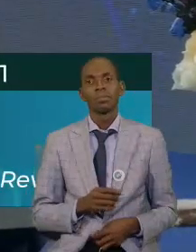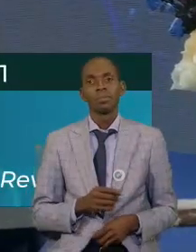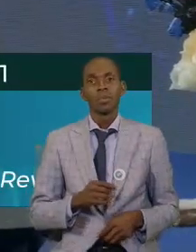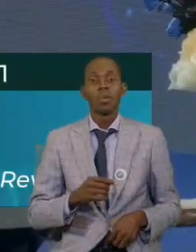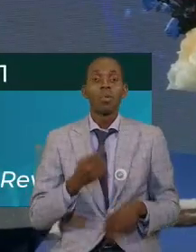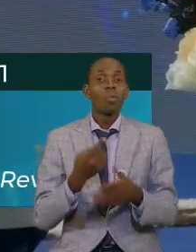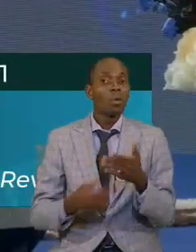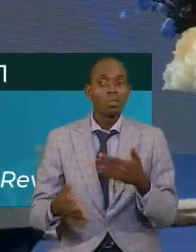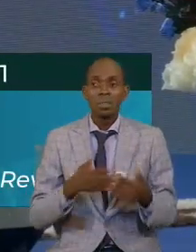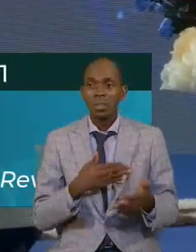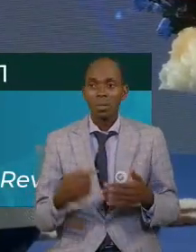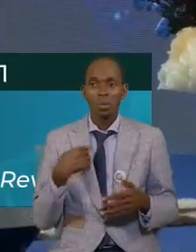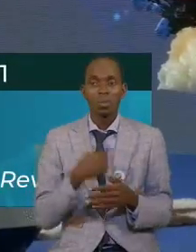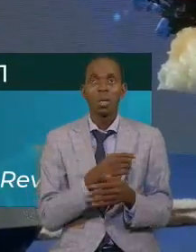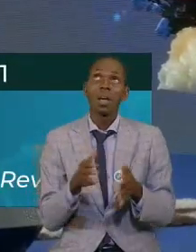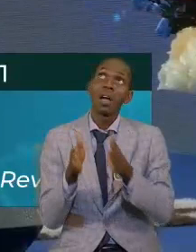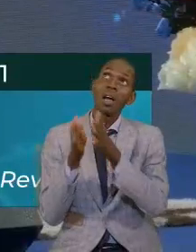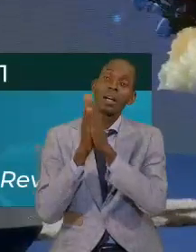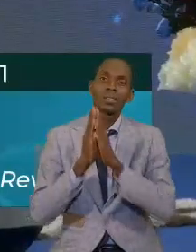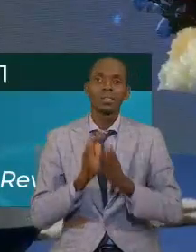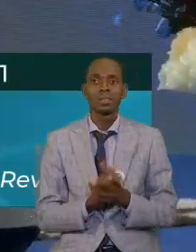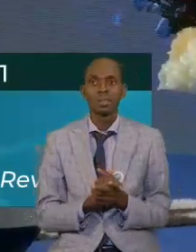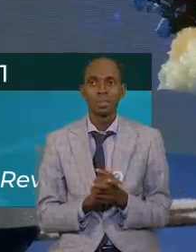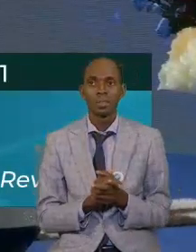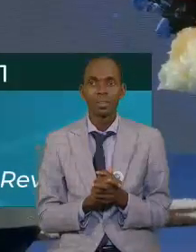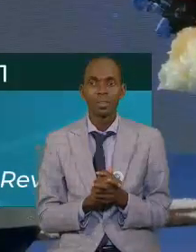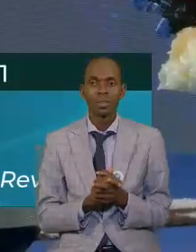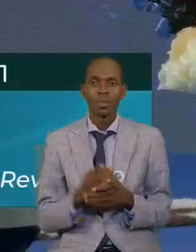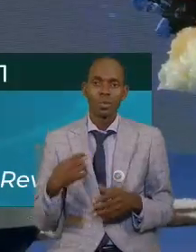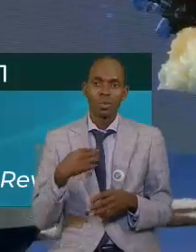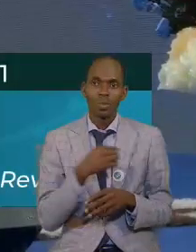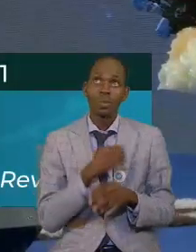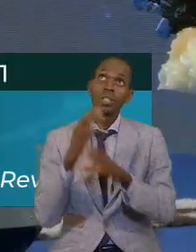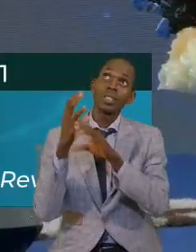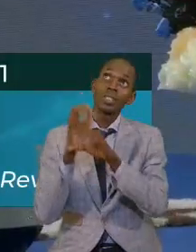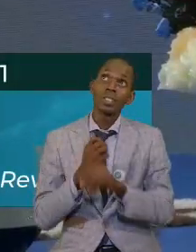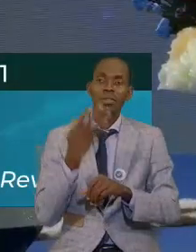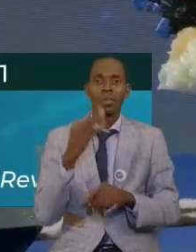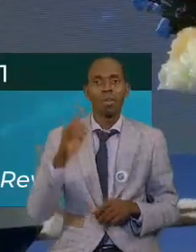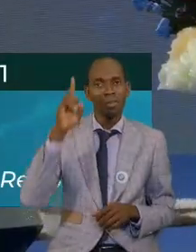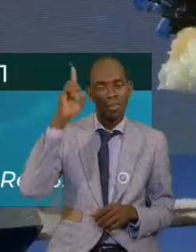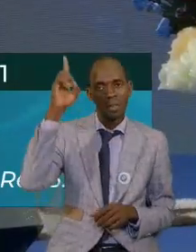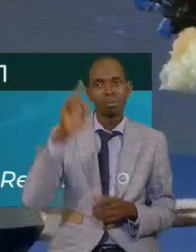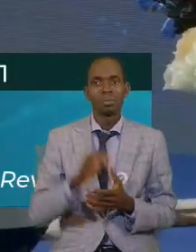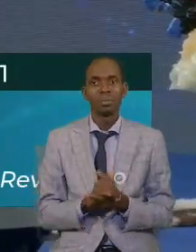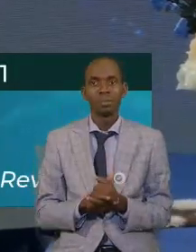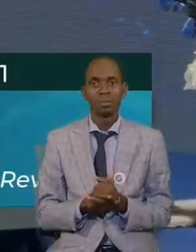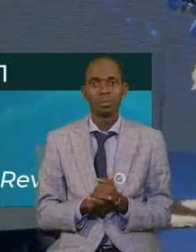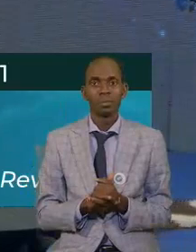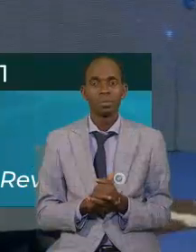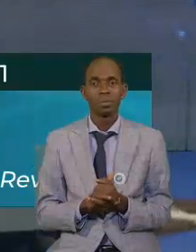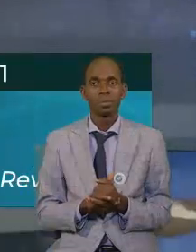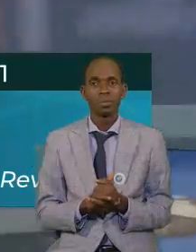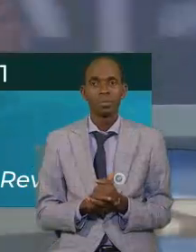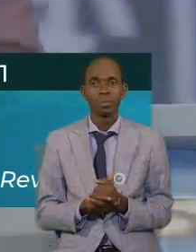Whatsoever we ask, we receive of him. Anytime we go to